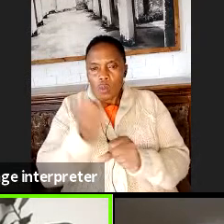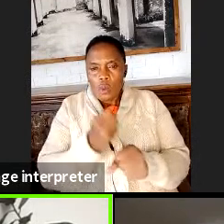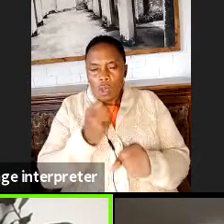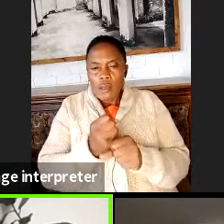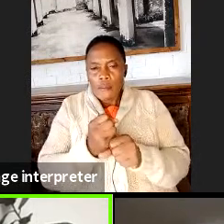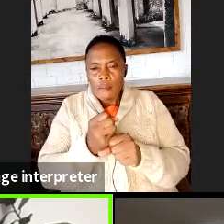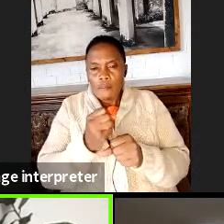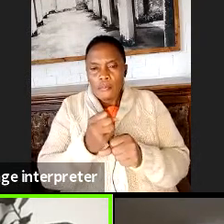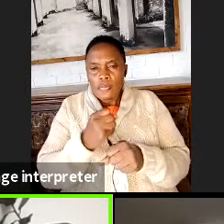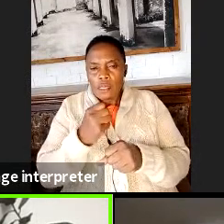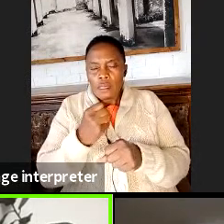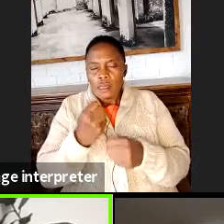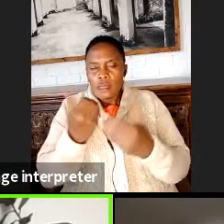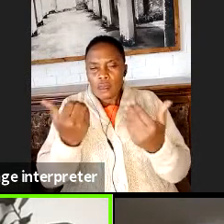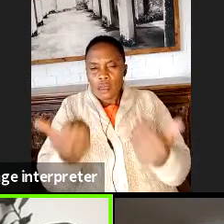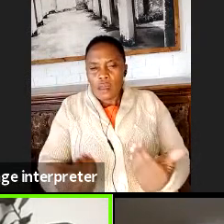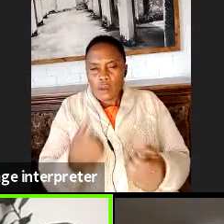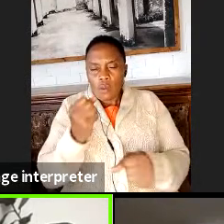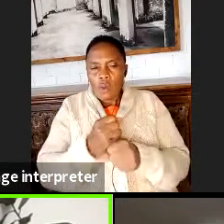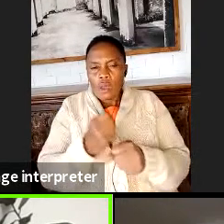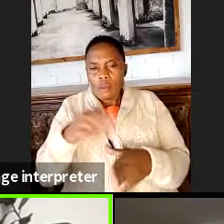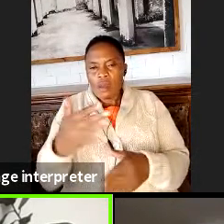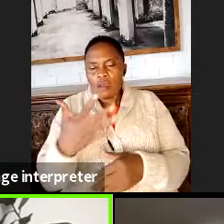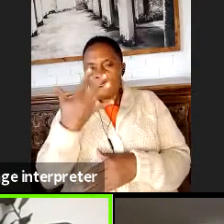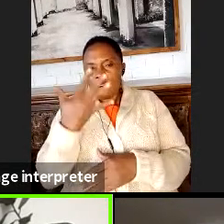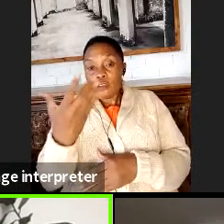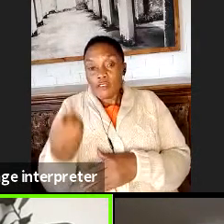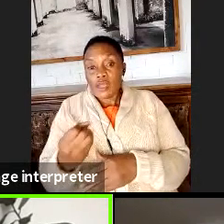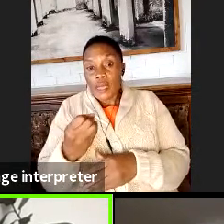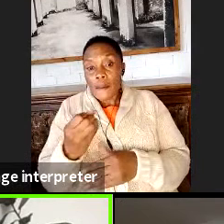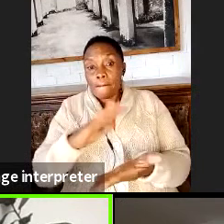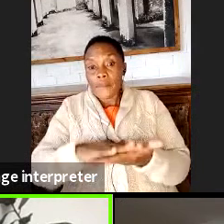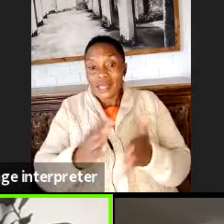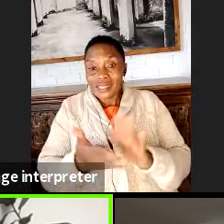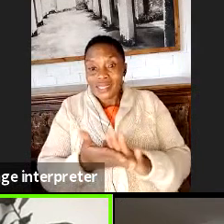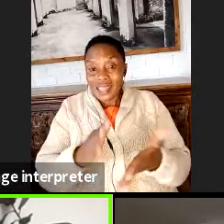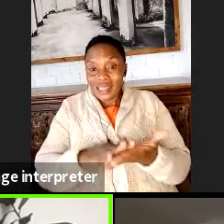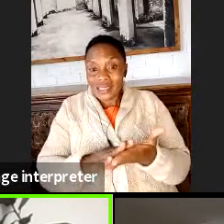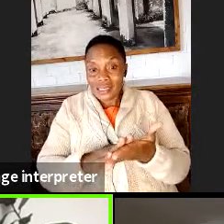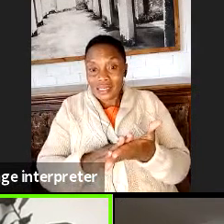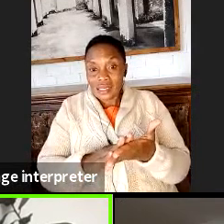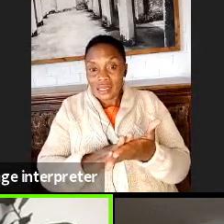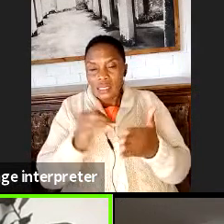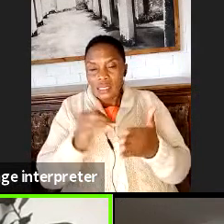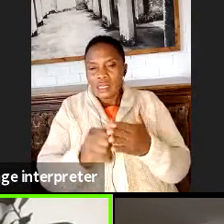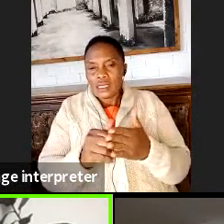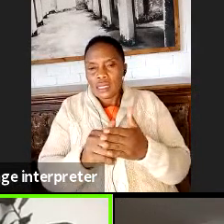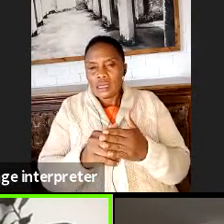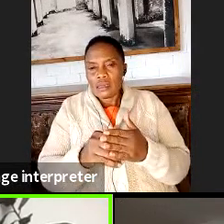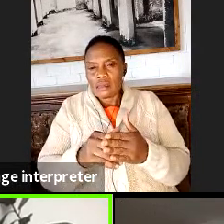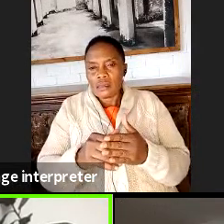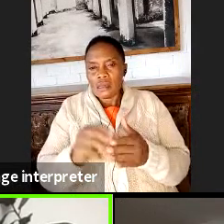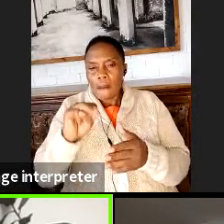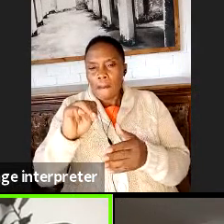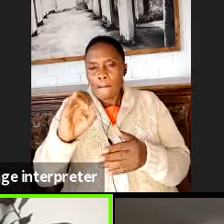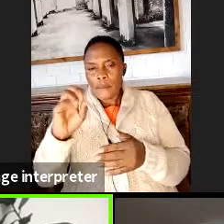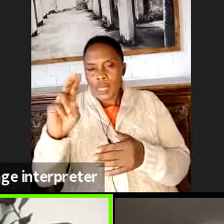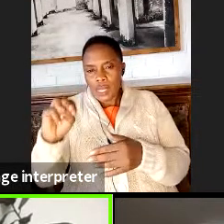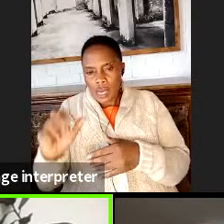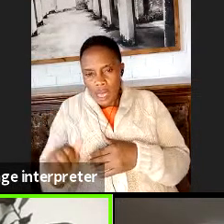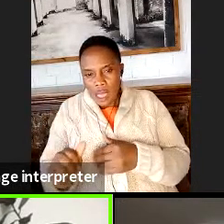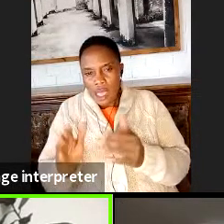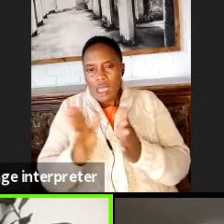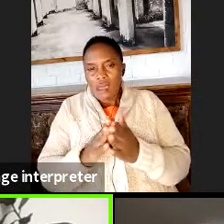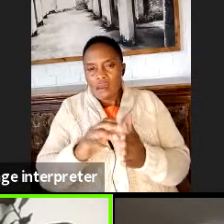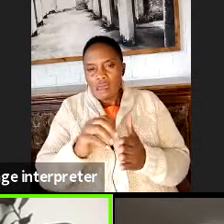over 50 partners across the MENA and Sub-Saharan African region. And these